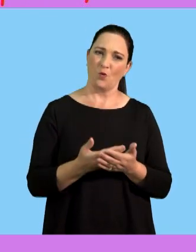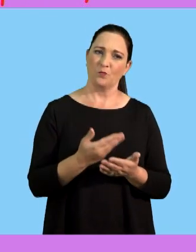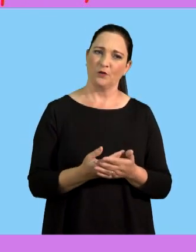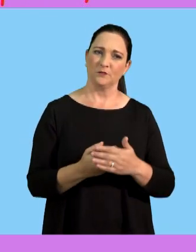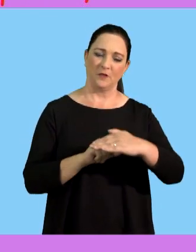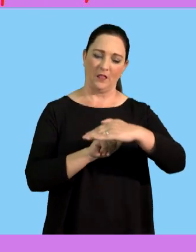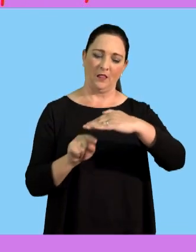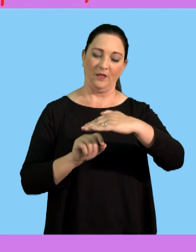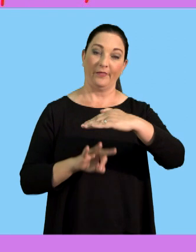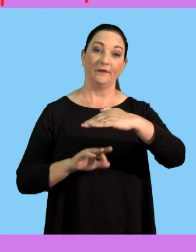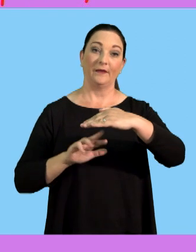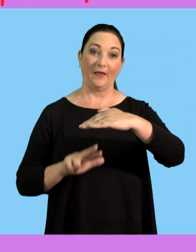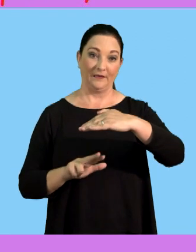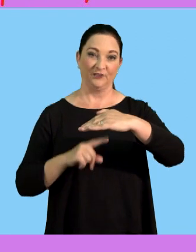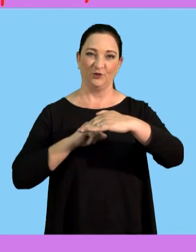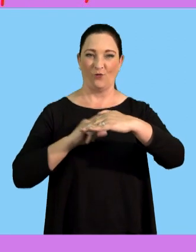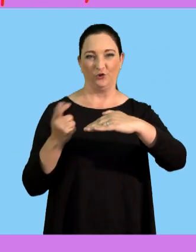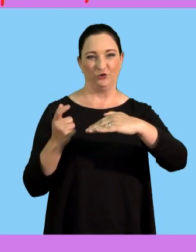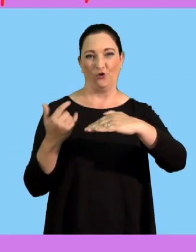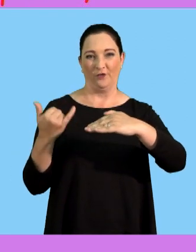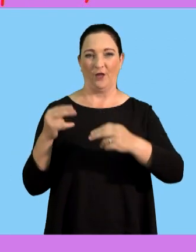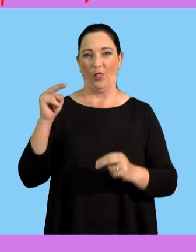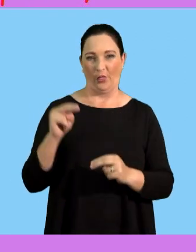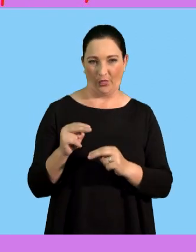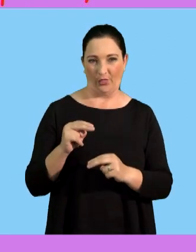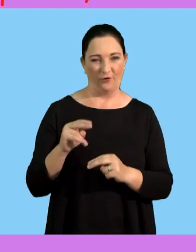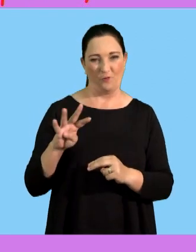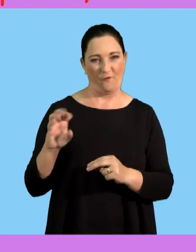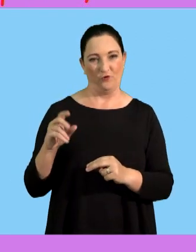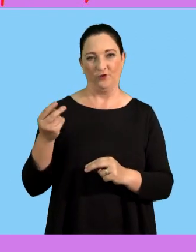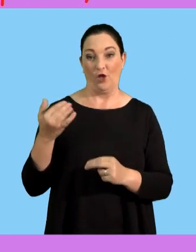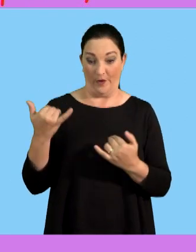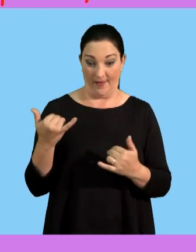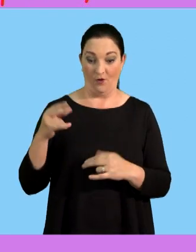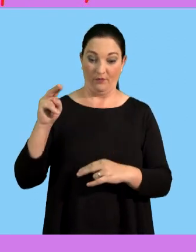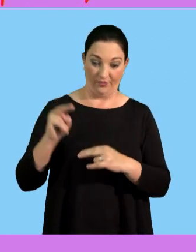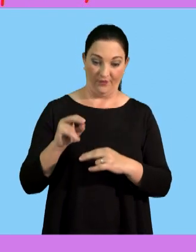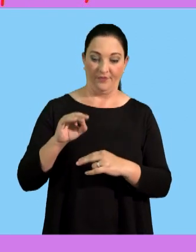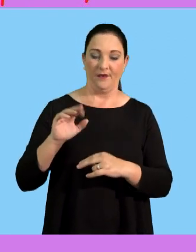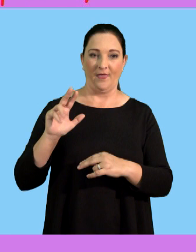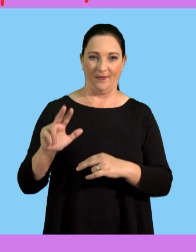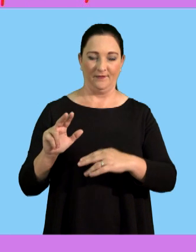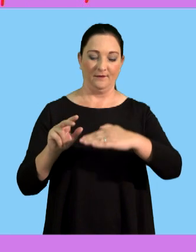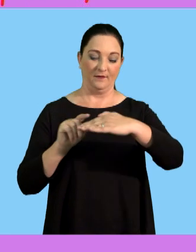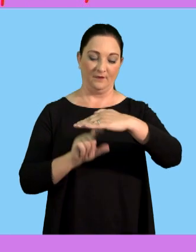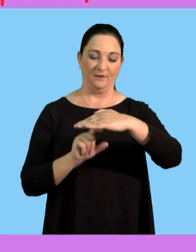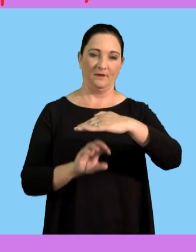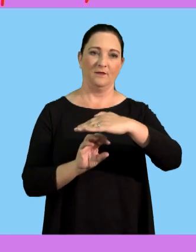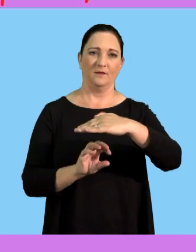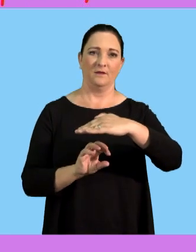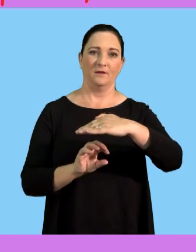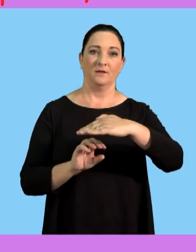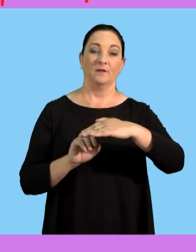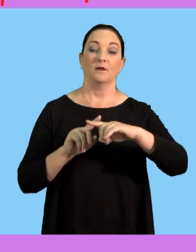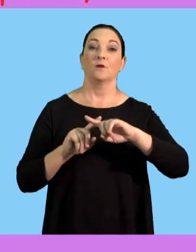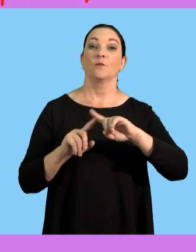possible outcome is now 38, right? 38 chocolates left. We also looked at where we say, okay, the